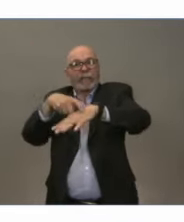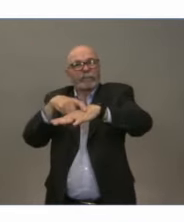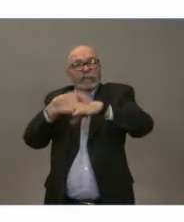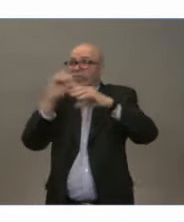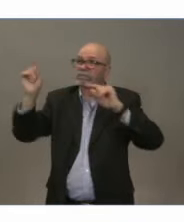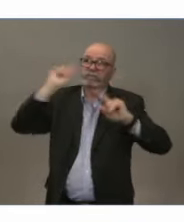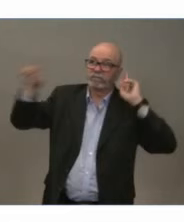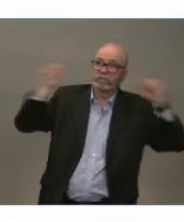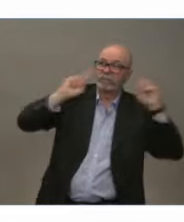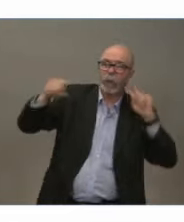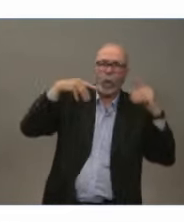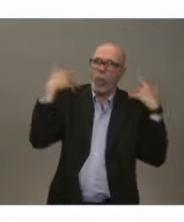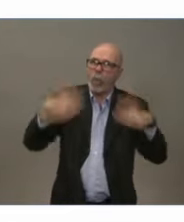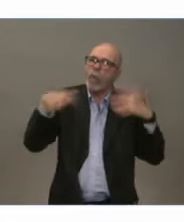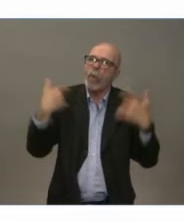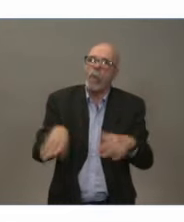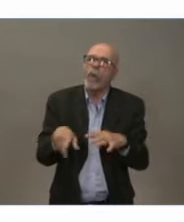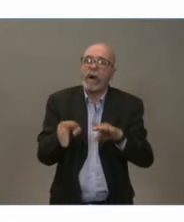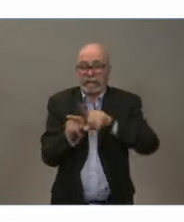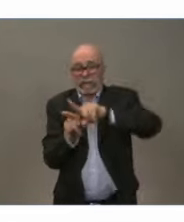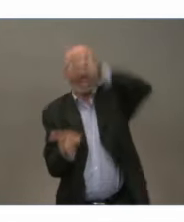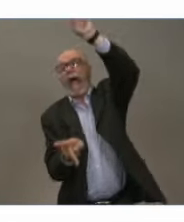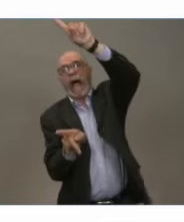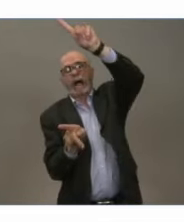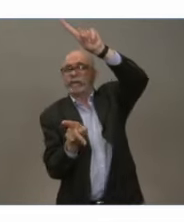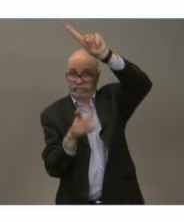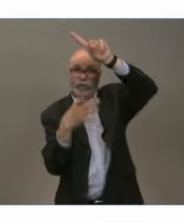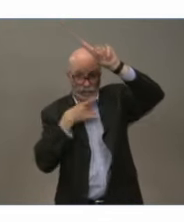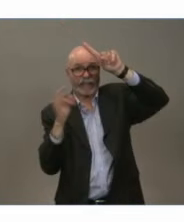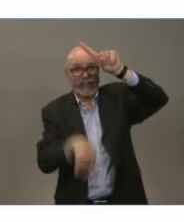The next slide, these two show the